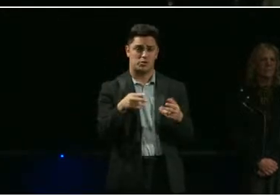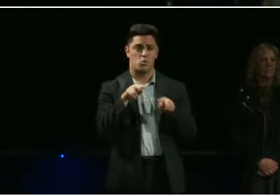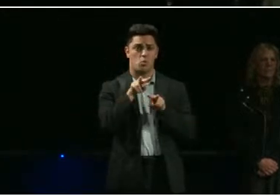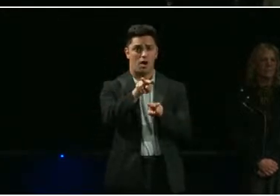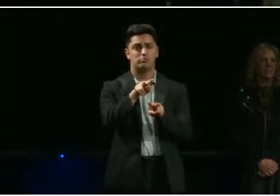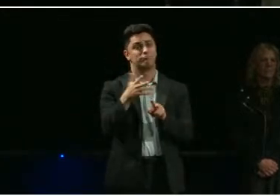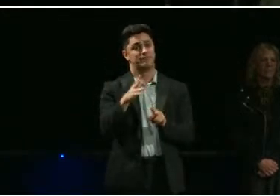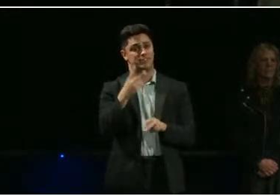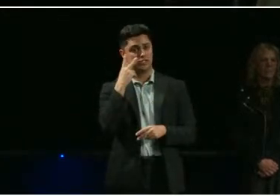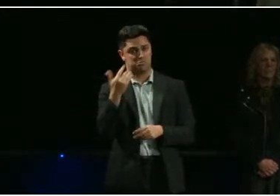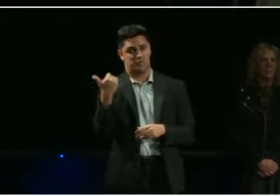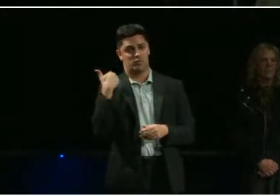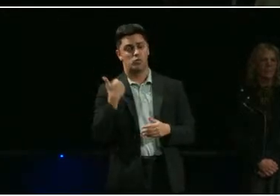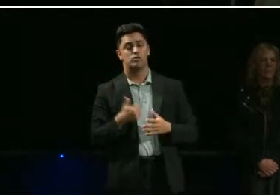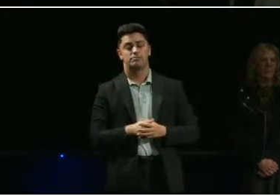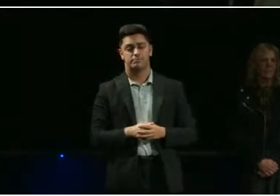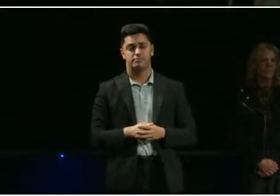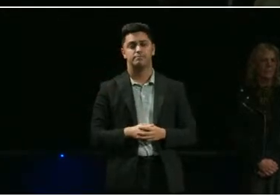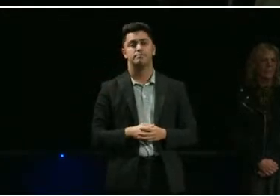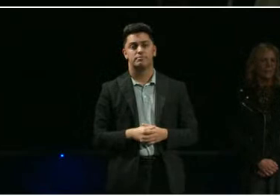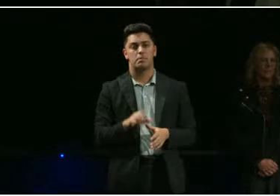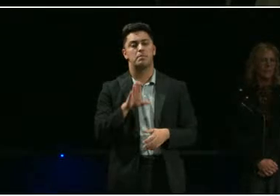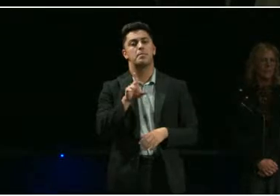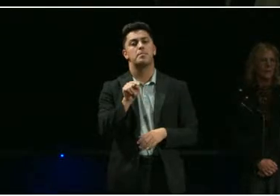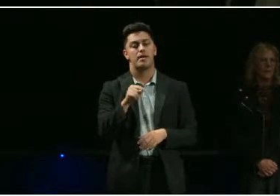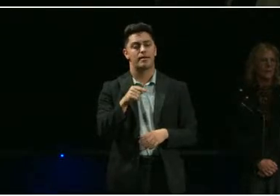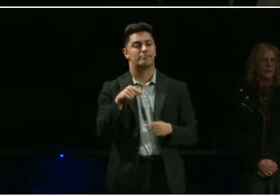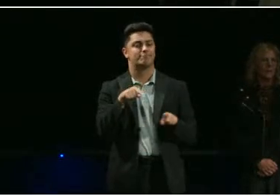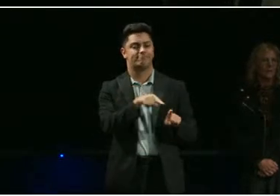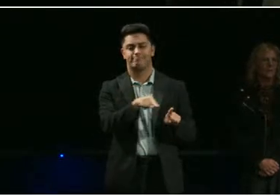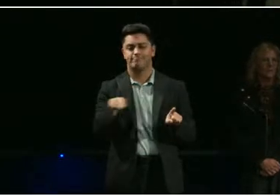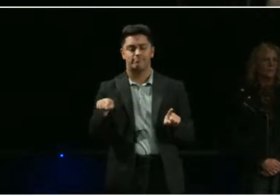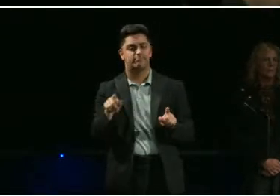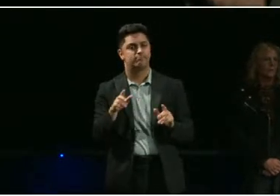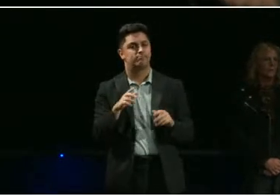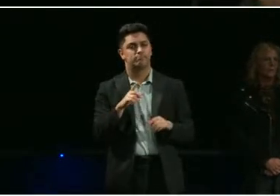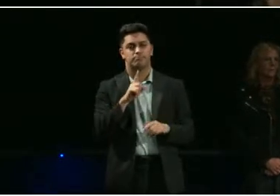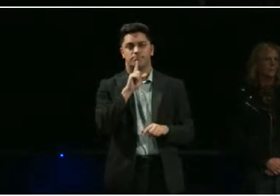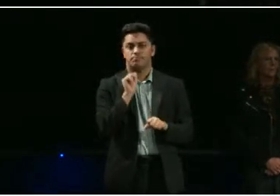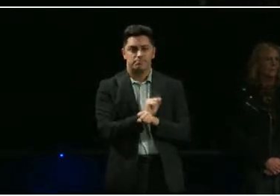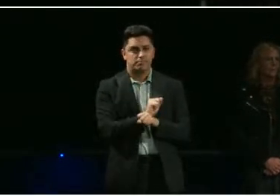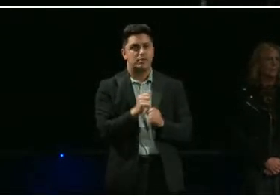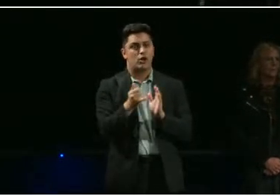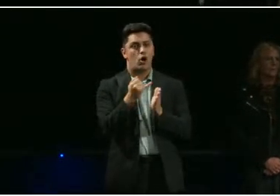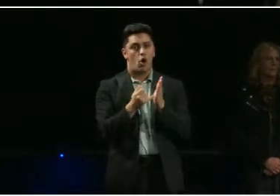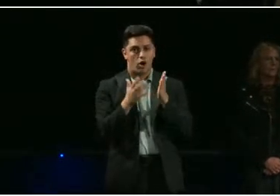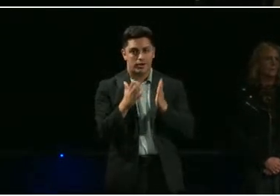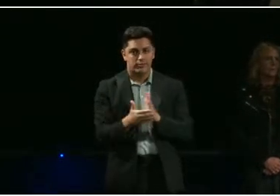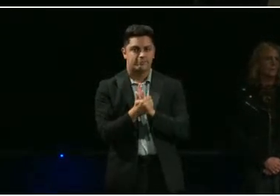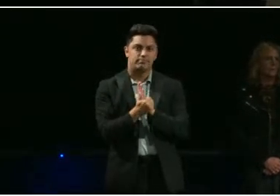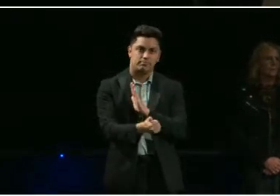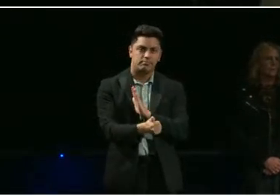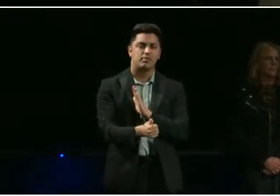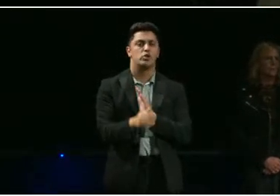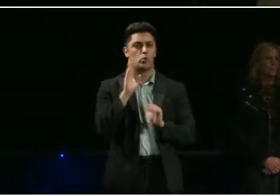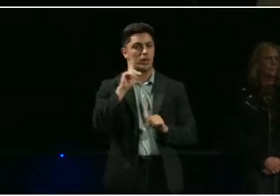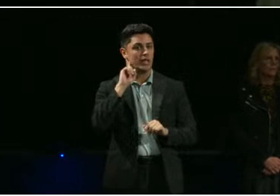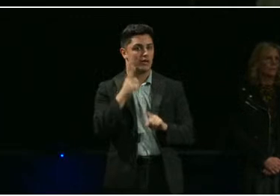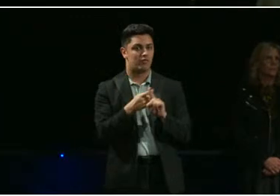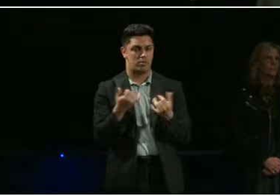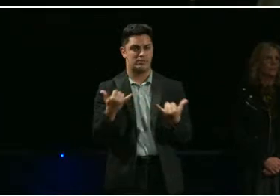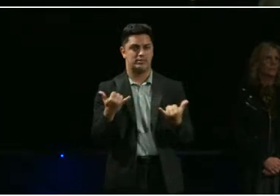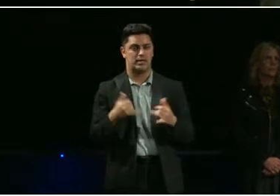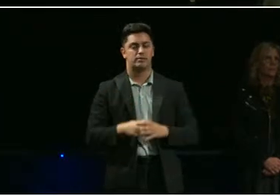or you have seen them. But these are true artists that you're going to be hearing from